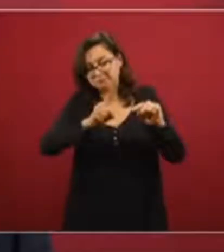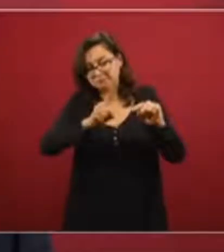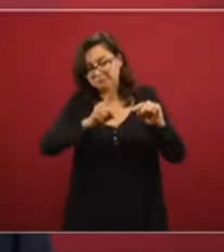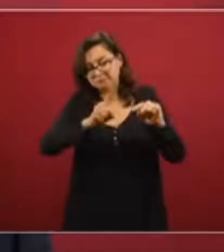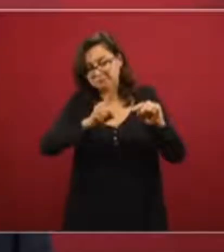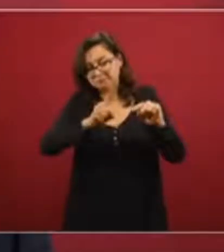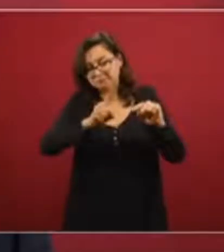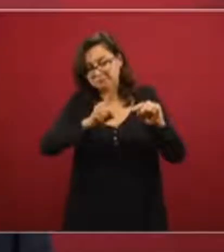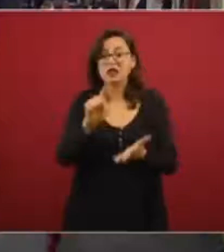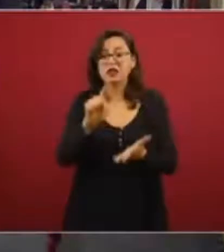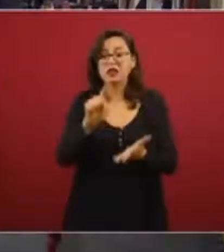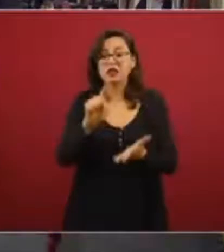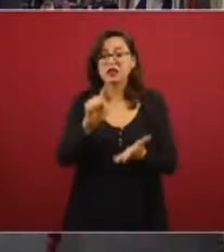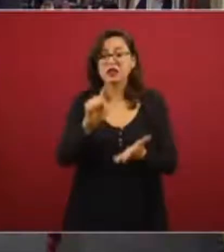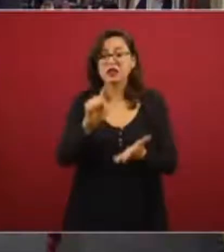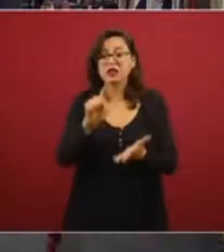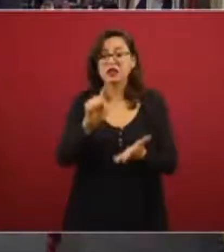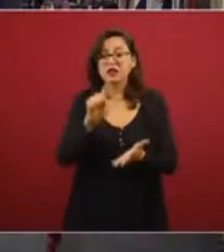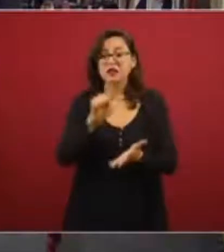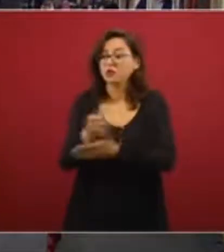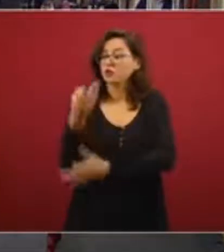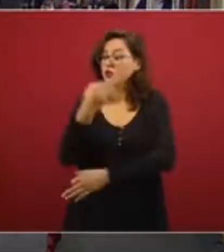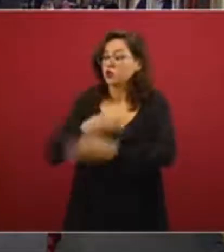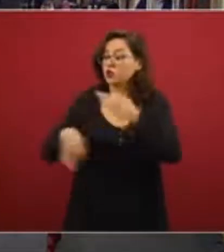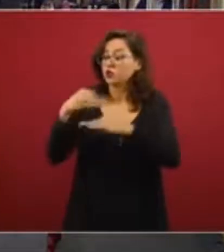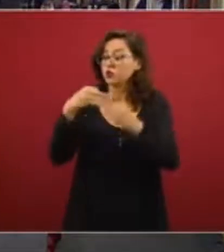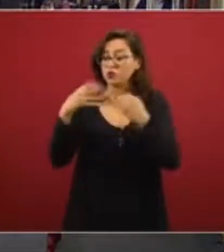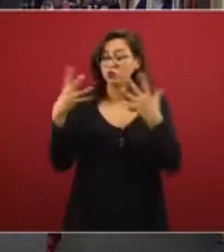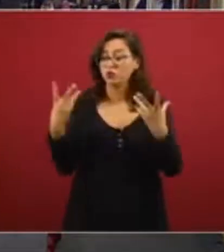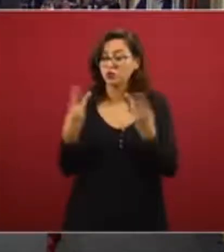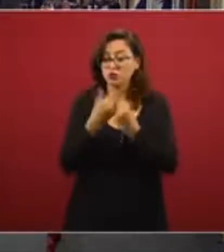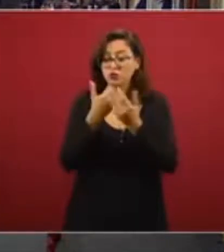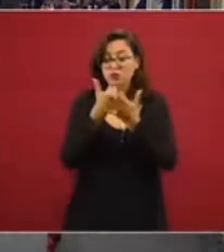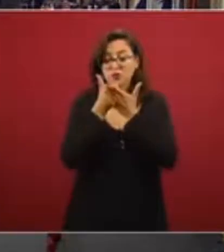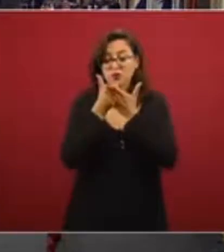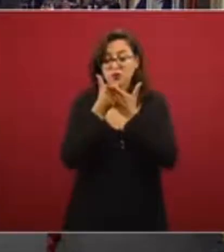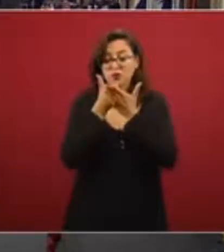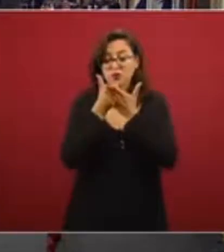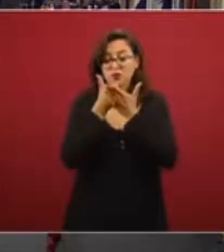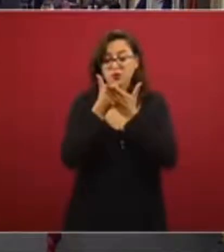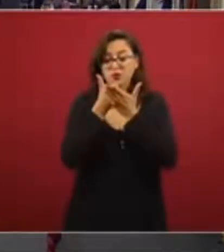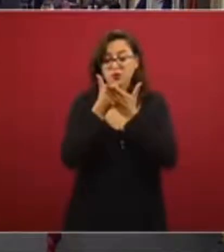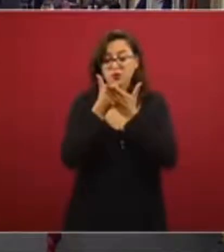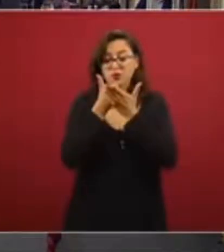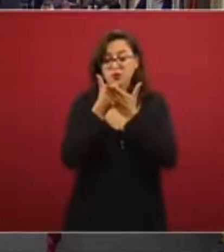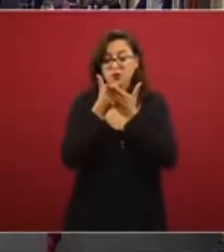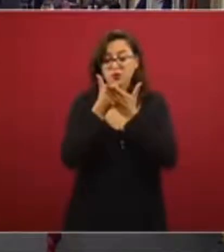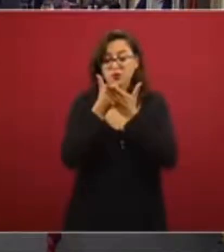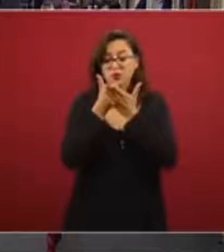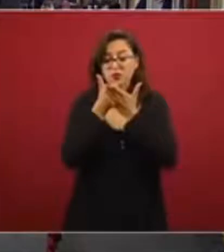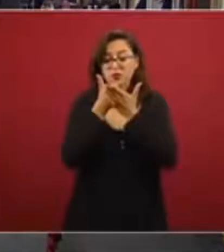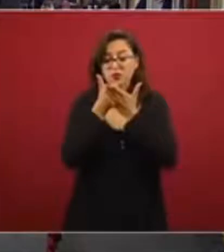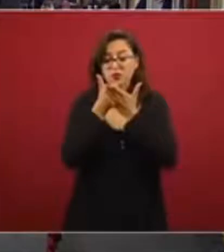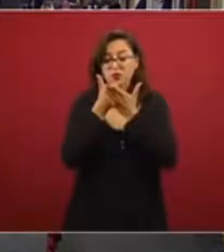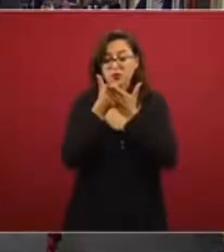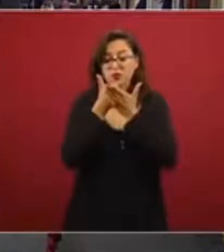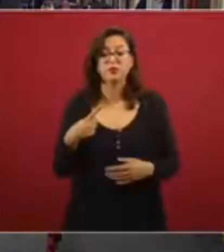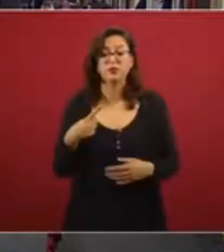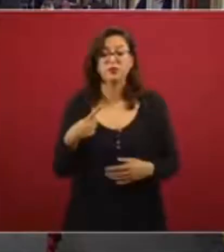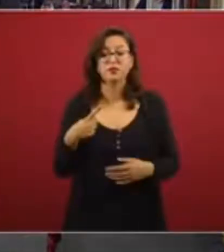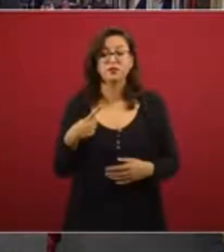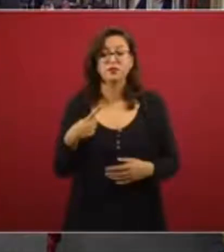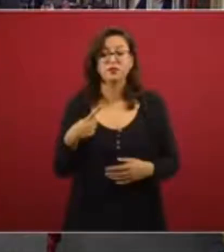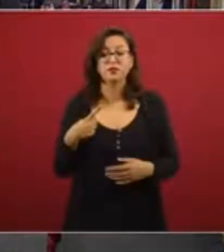of us must help. Y en el caso de los expresidentes, And in the case of the